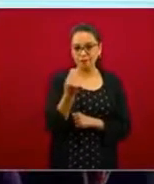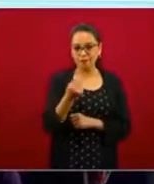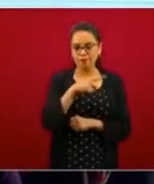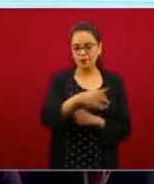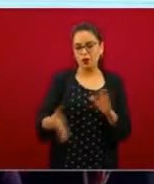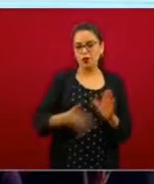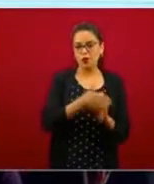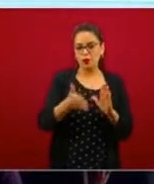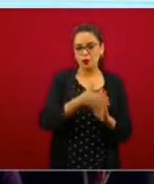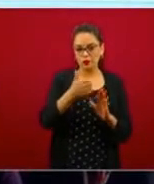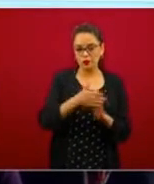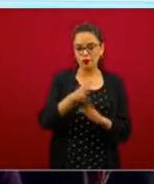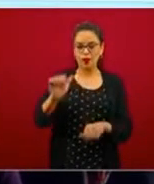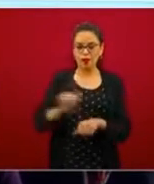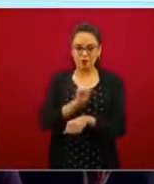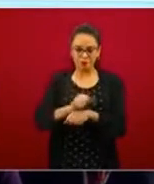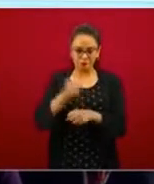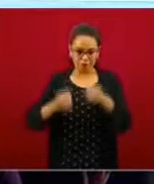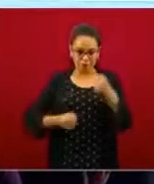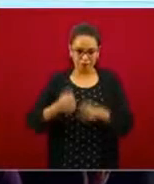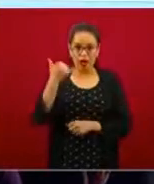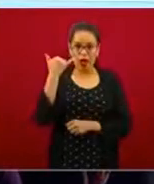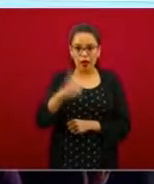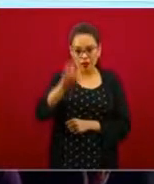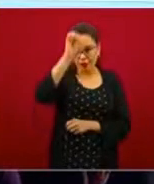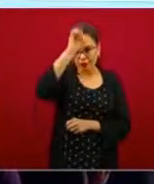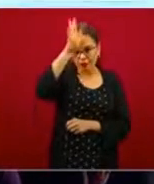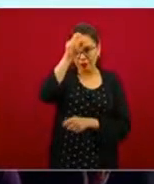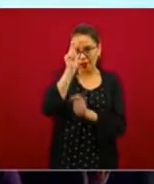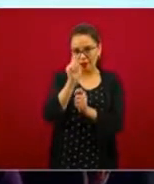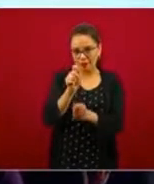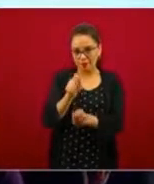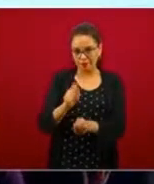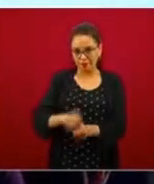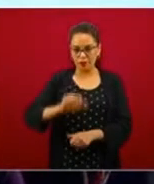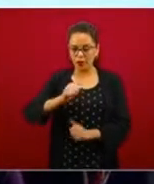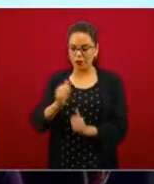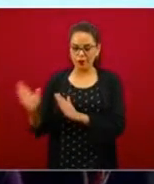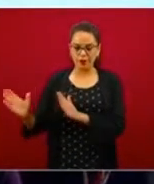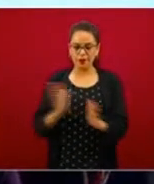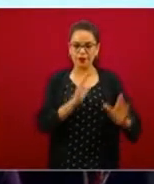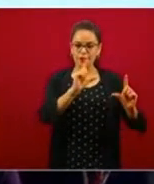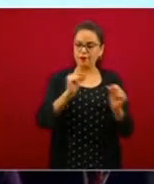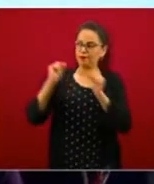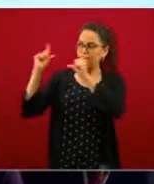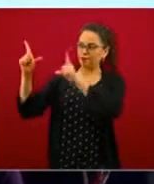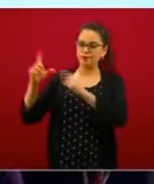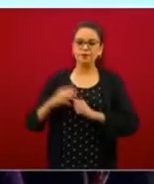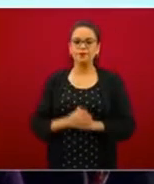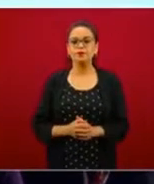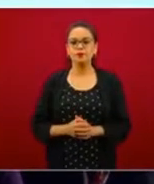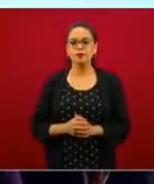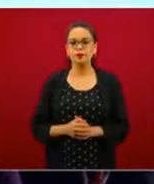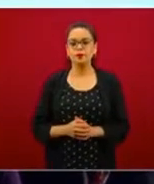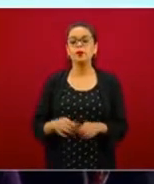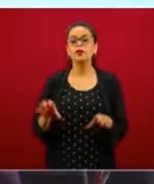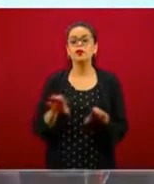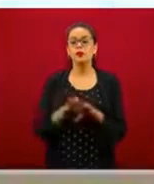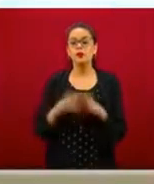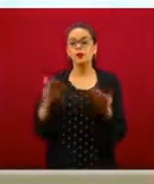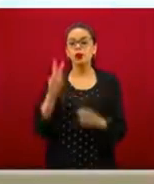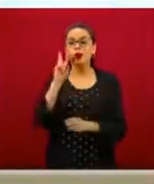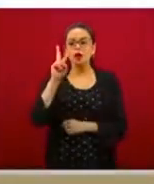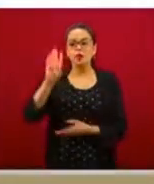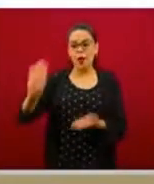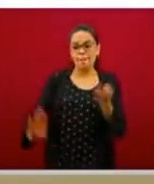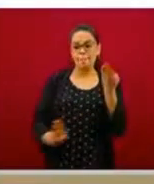corresponding restrictions are published in the official Gazette as per the agreement